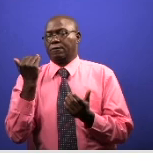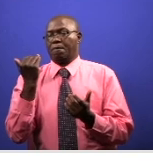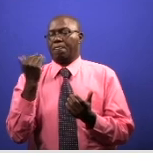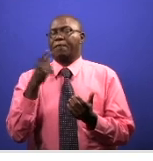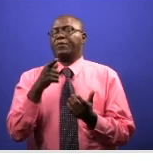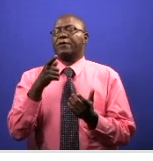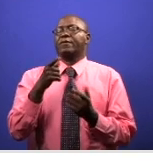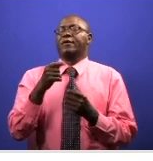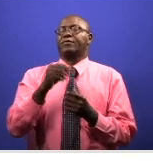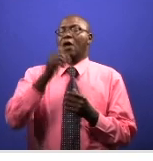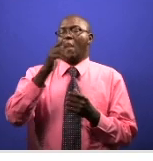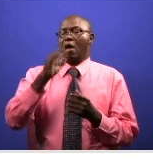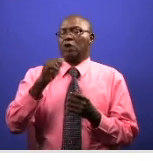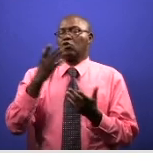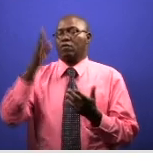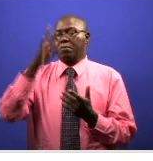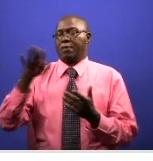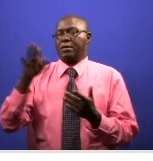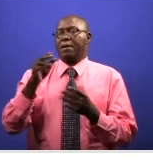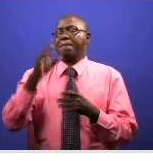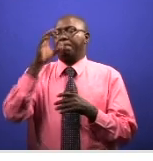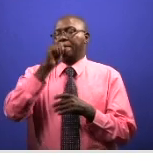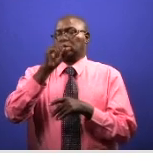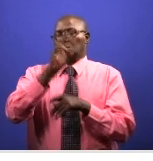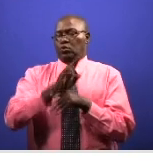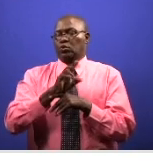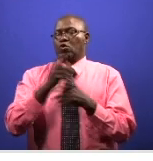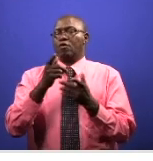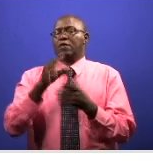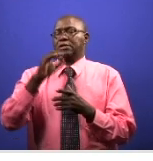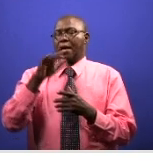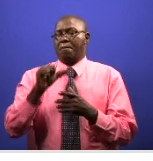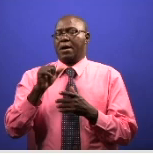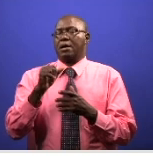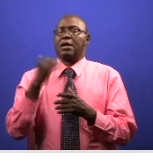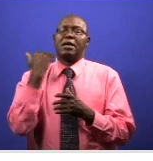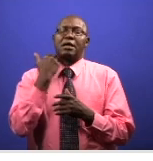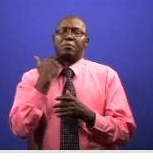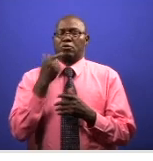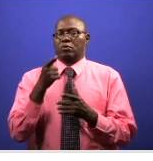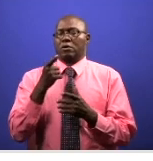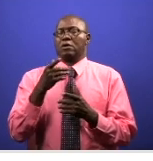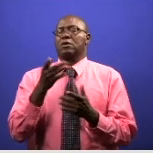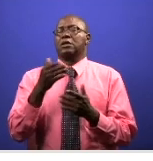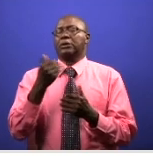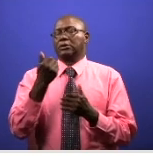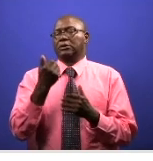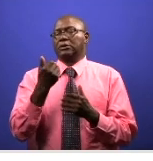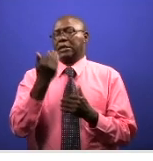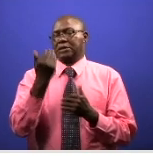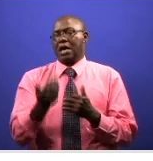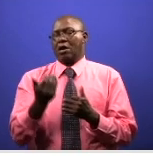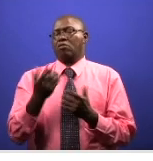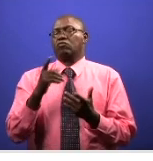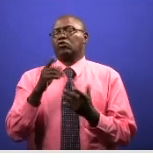of Parliament, the Computer Misuse and Cyber Crimes Act, where this has been criminalized, where child